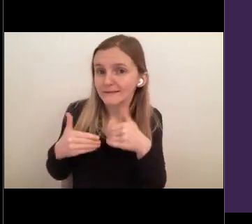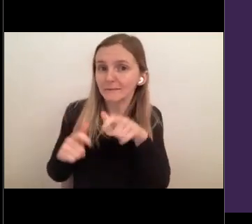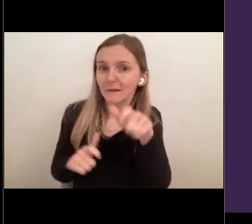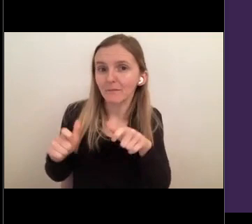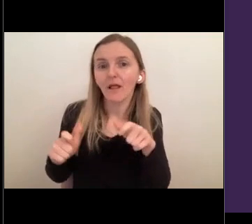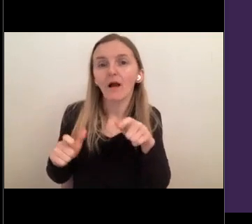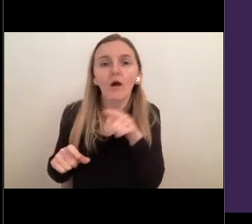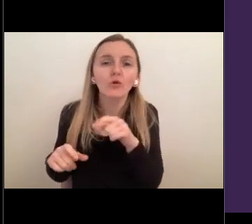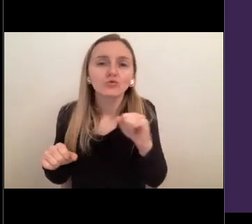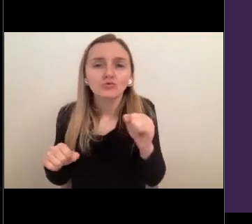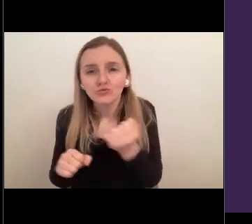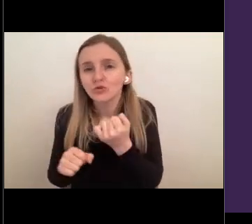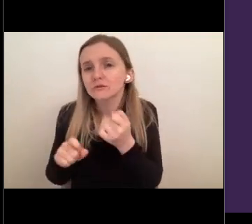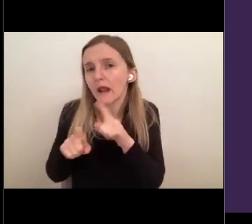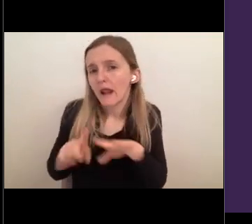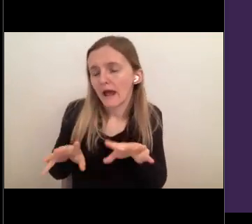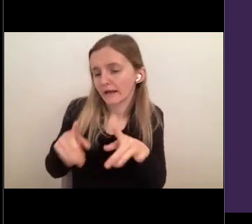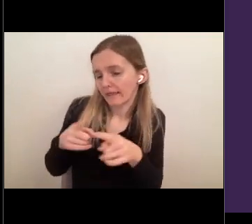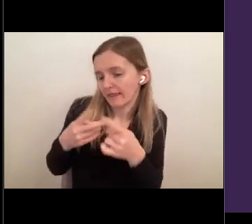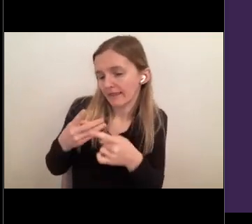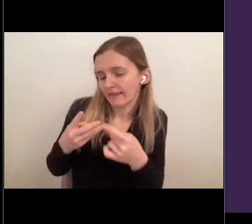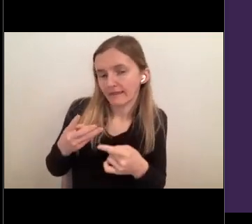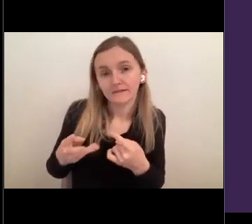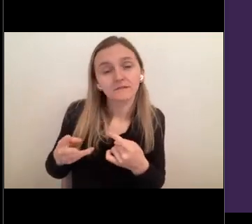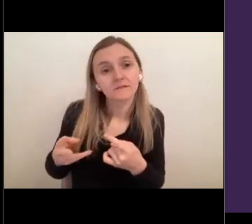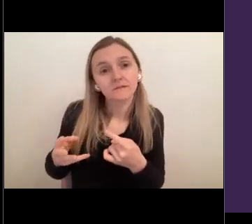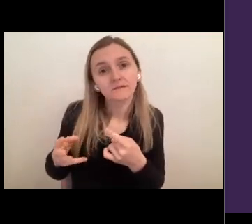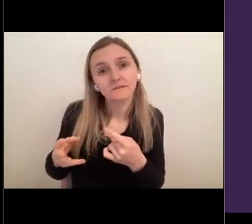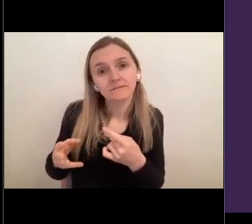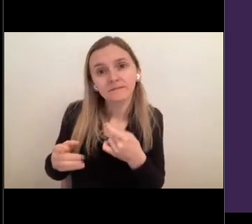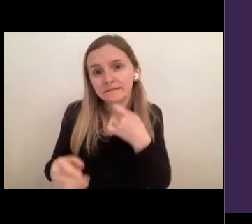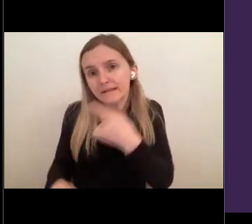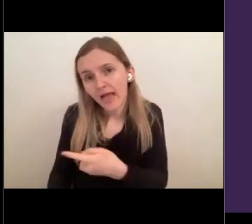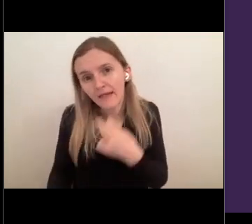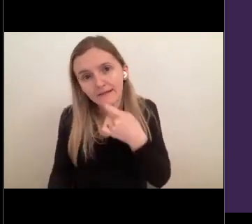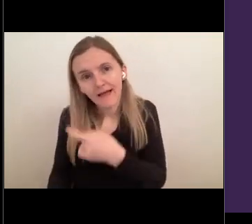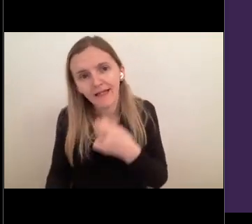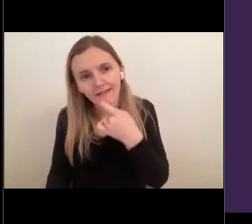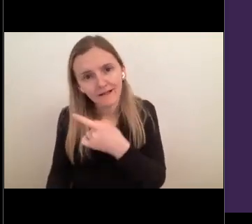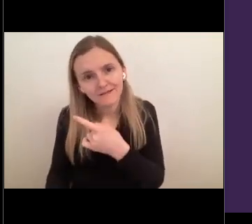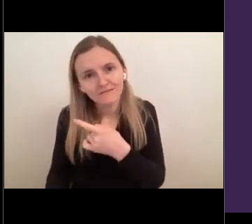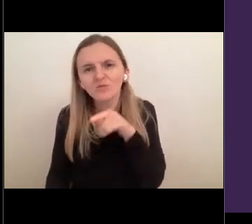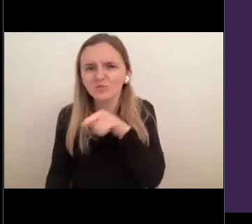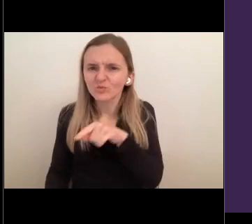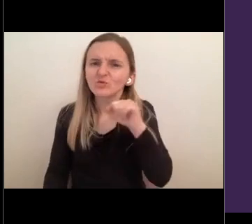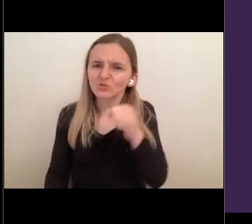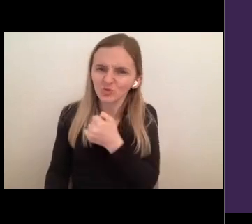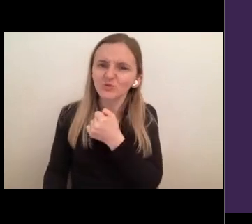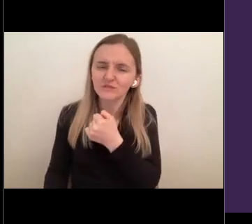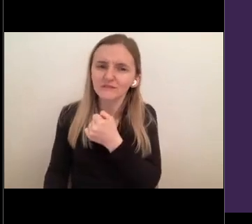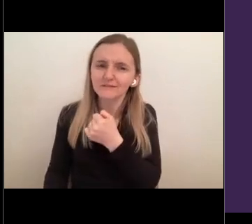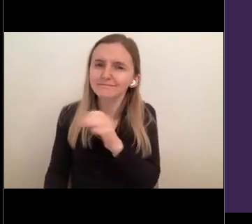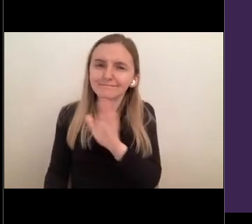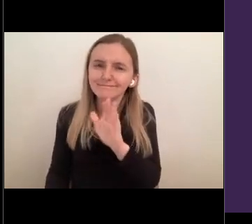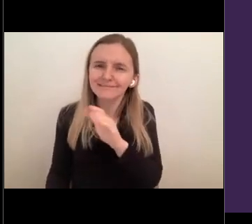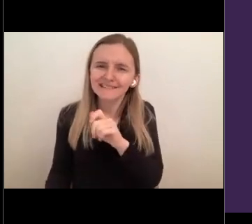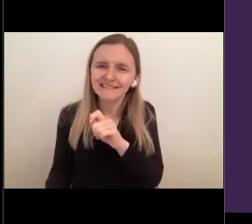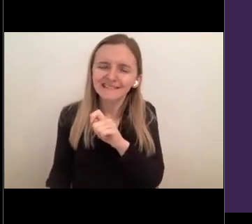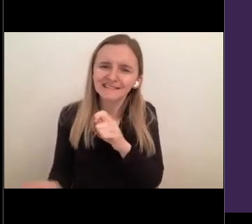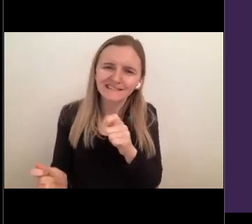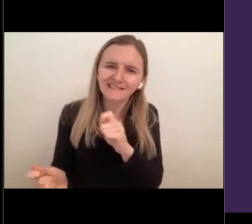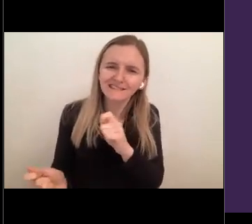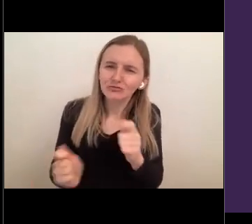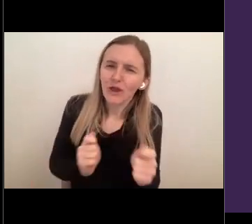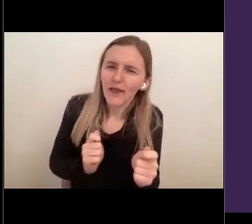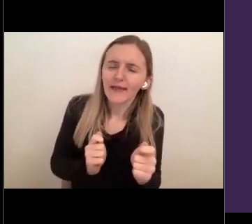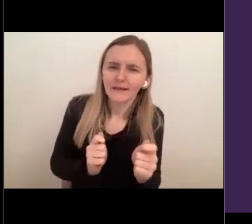all different manners of people with neurodivergent profiles, and sort of saying this is the way that it should be. So we're really trying to come away from